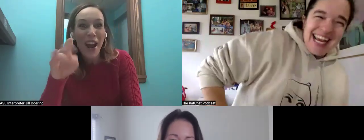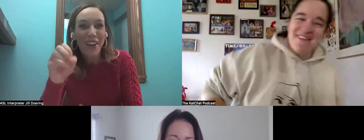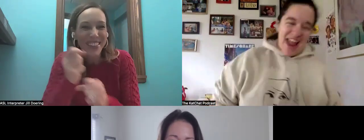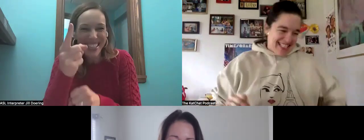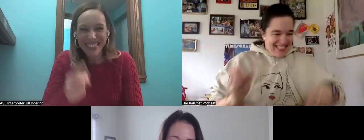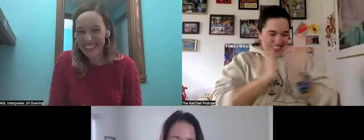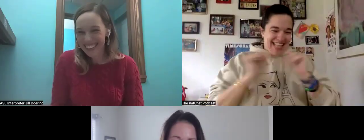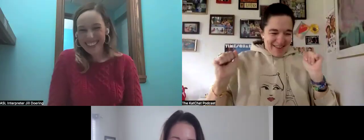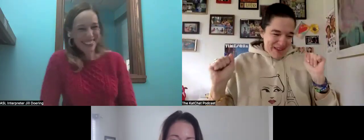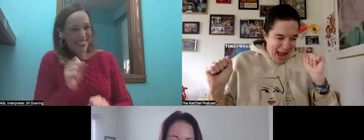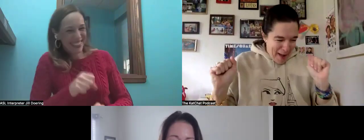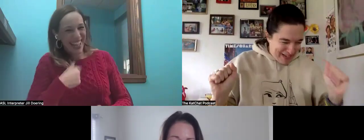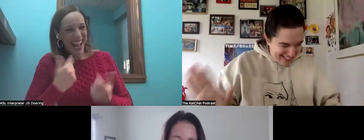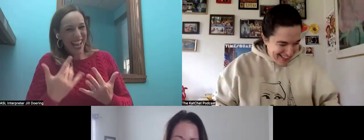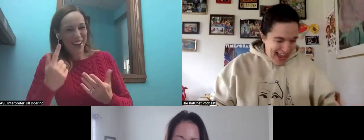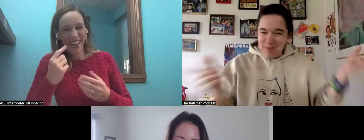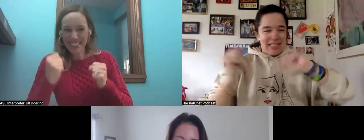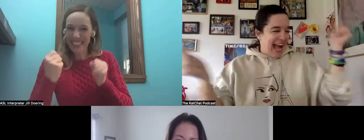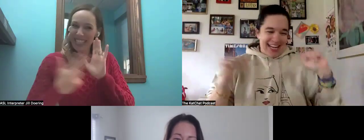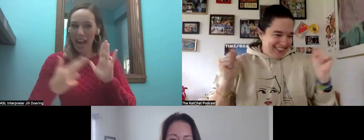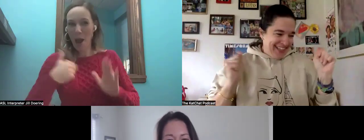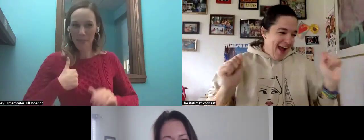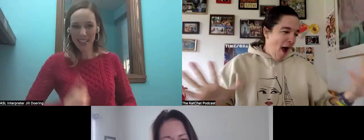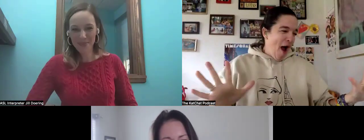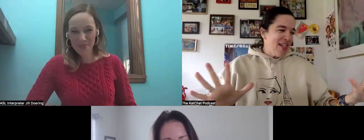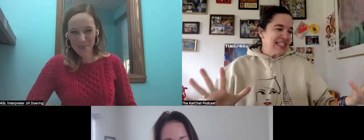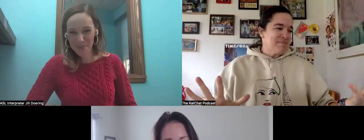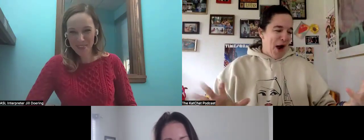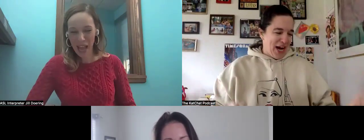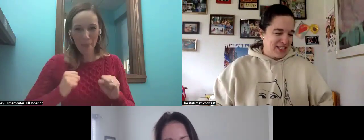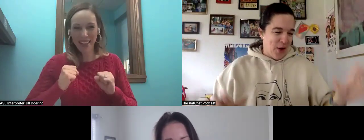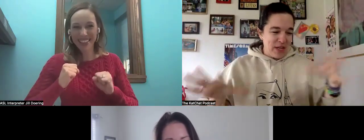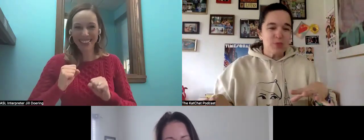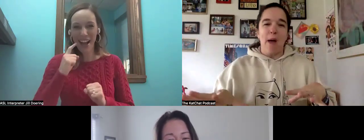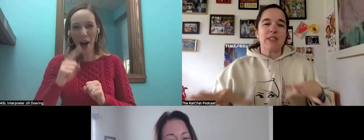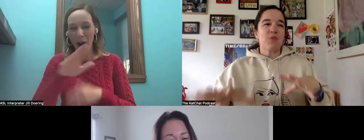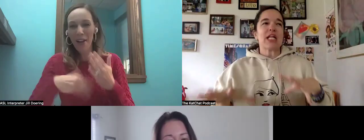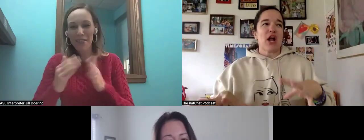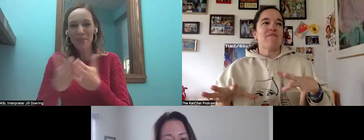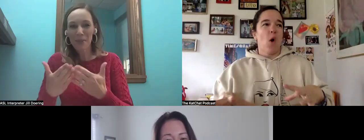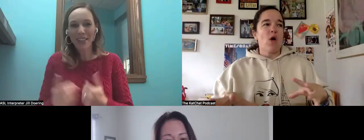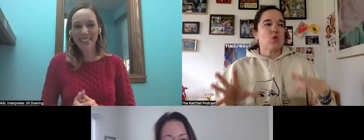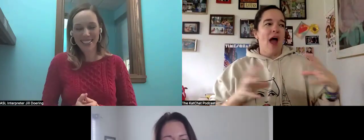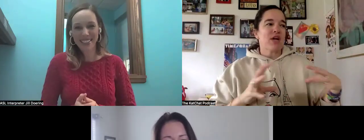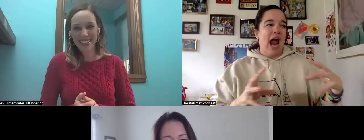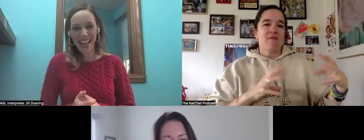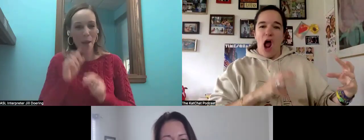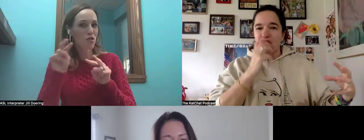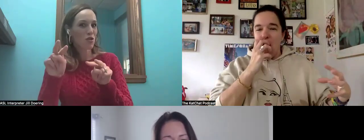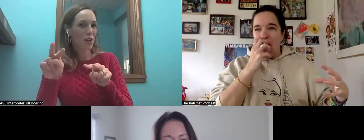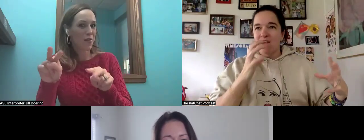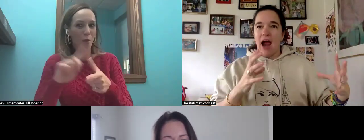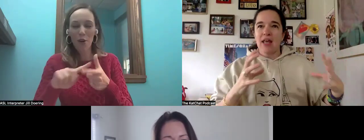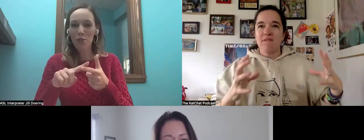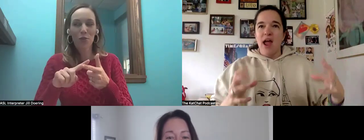Yeah, I can't wait. Sign me up. I'm just like, I fuck. So this And book there's is really looking forward to every kind of